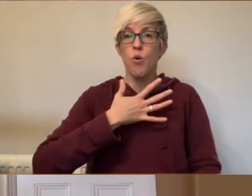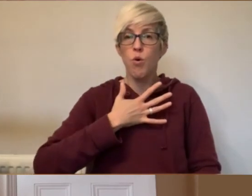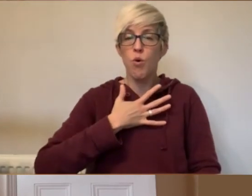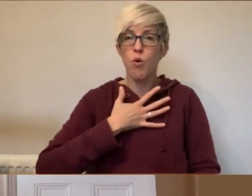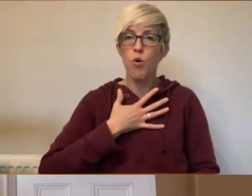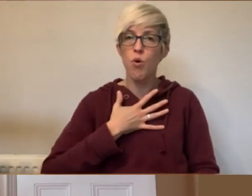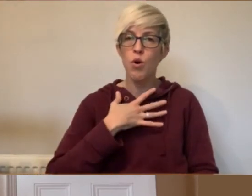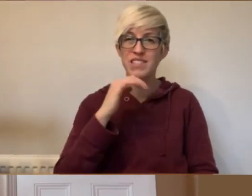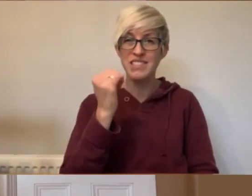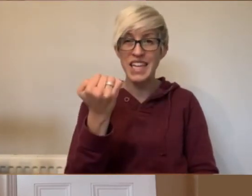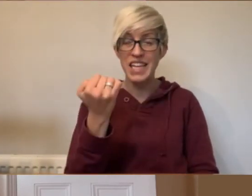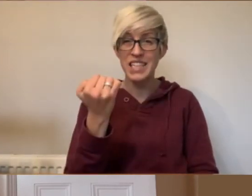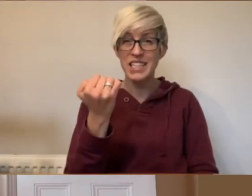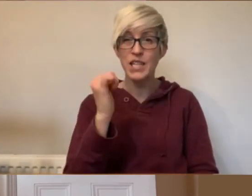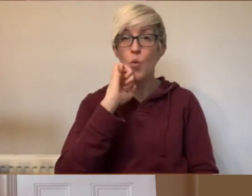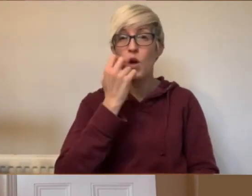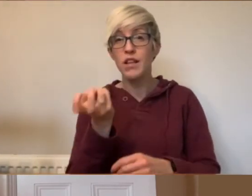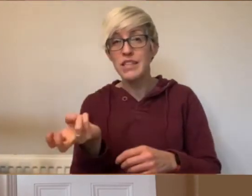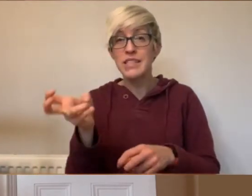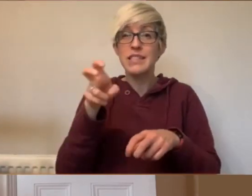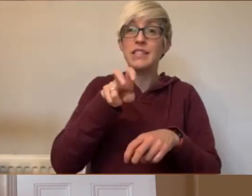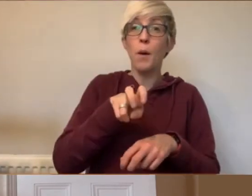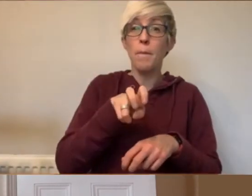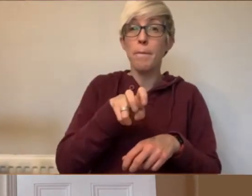back to sit up and finish together.